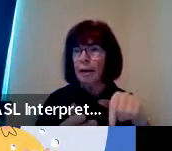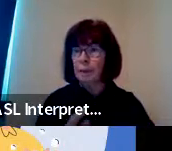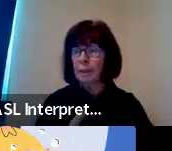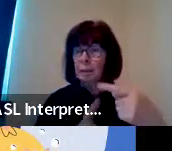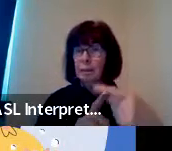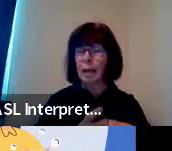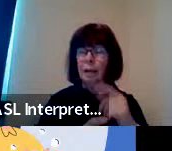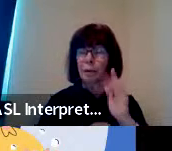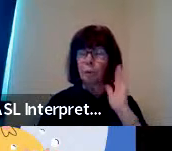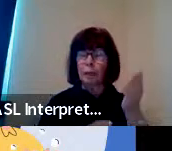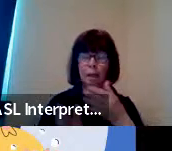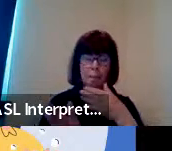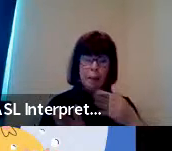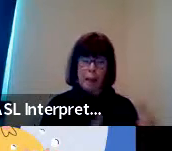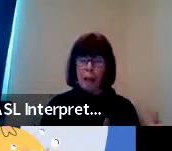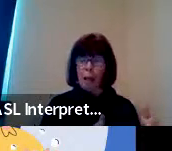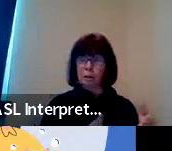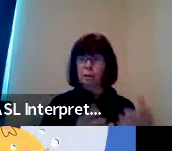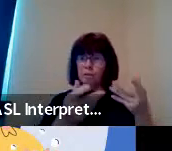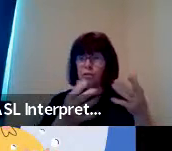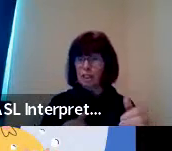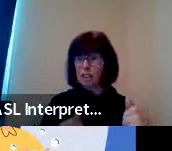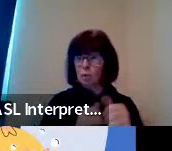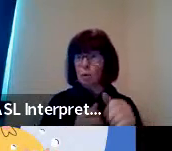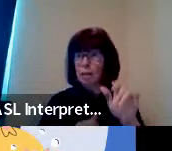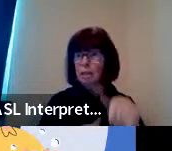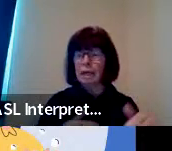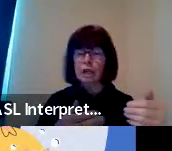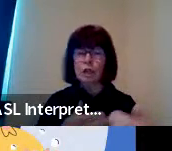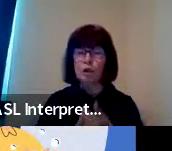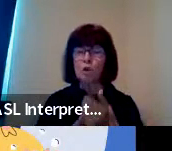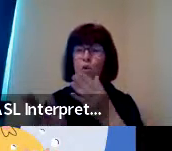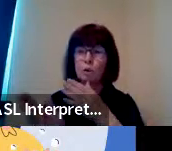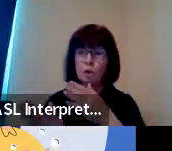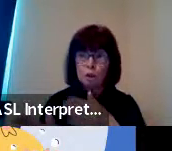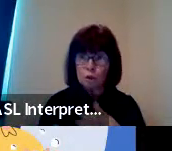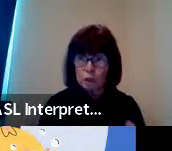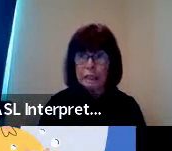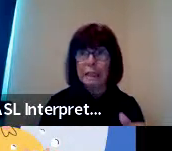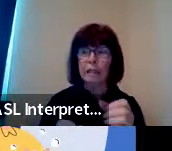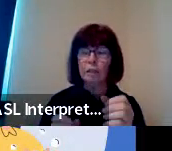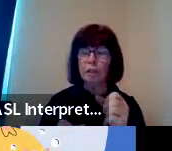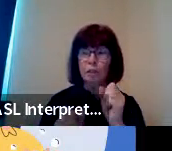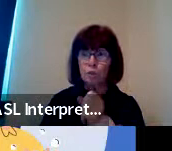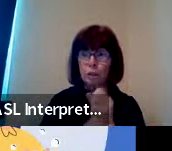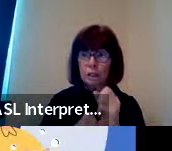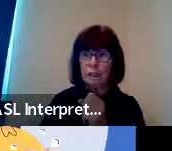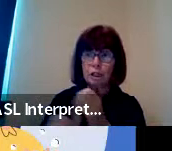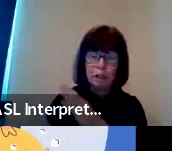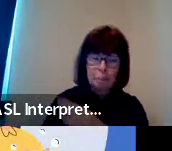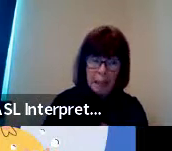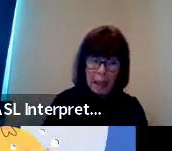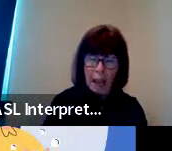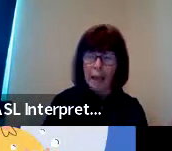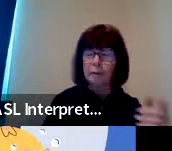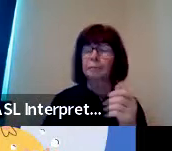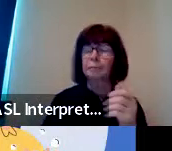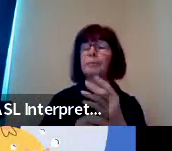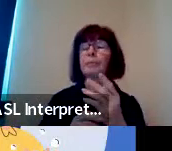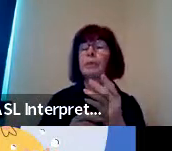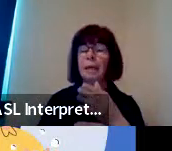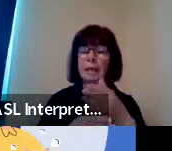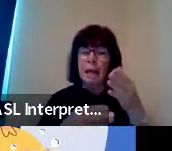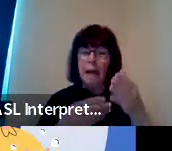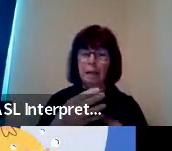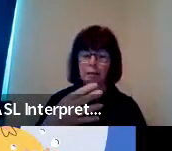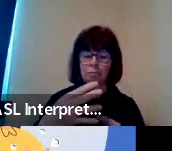conclude this and have a new strategic plan that incorporates the input you've given us by the end of August. So we'll be coming back